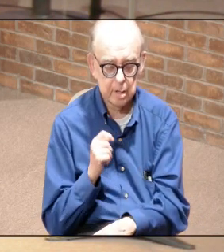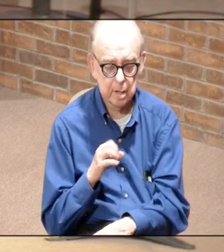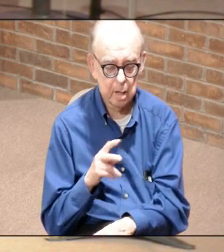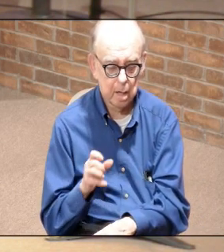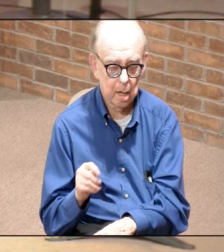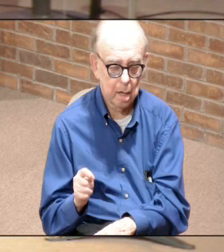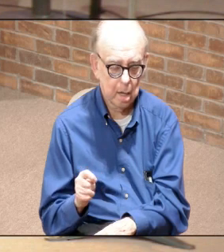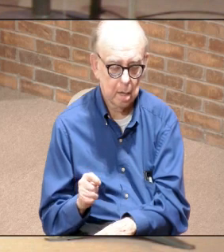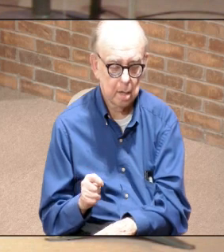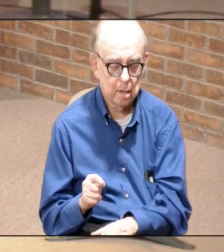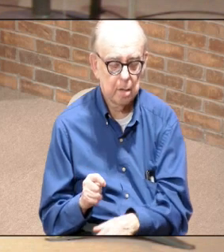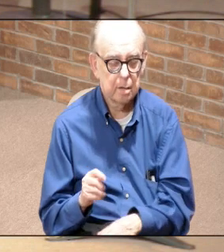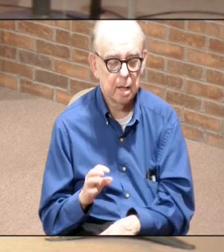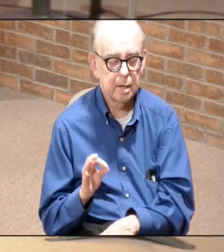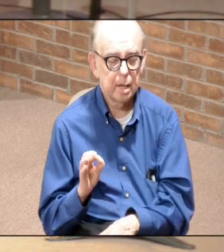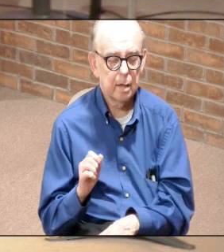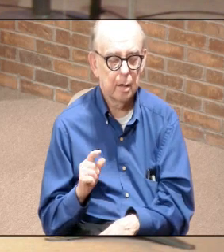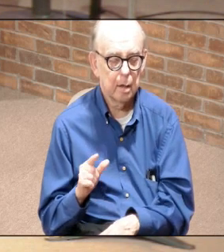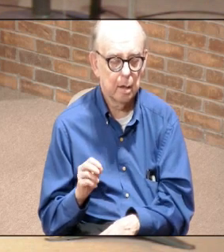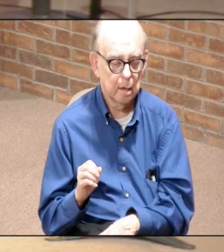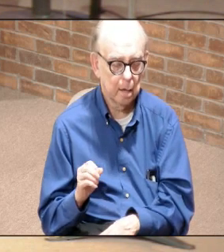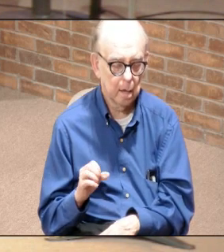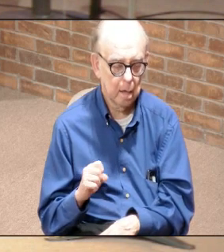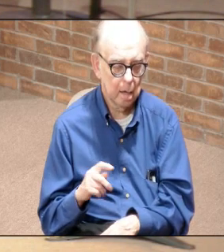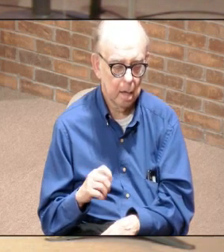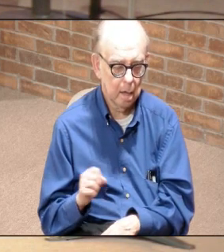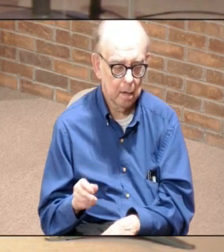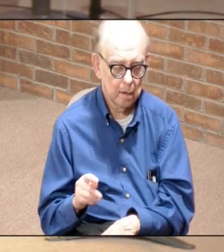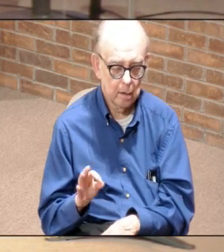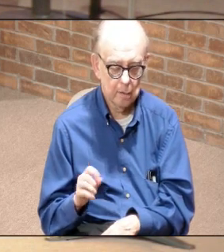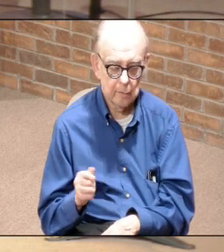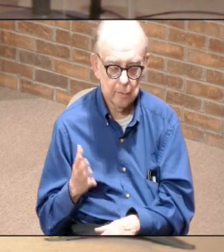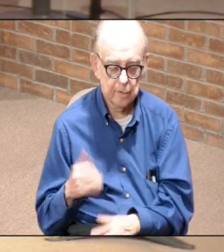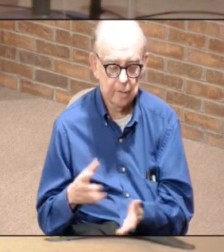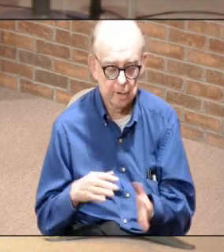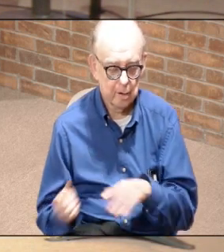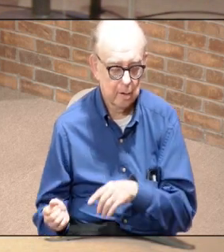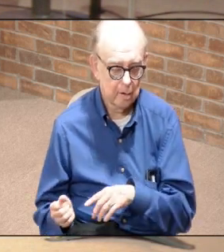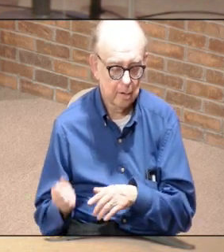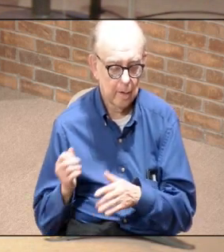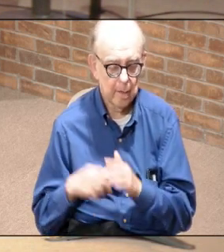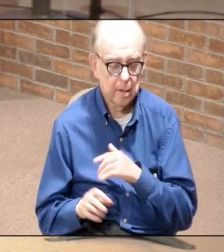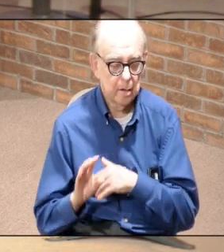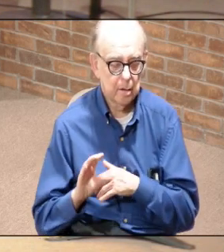It is like a flu shot. The flu has never gone away. It killed